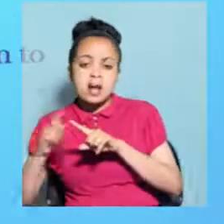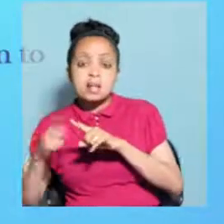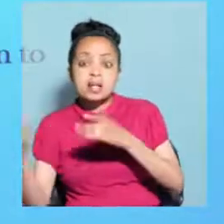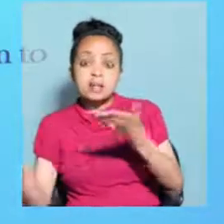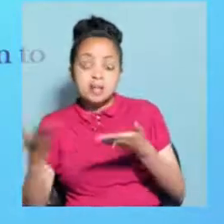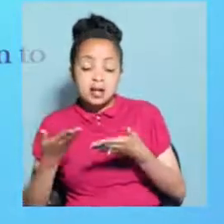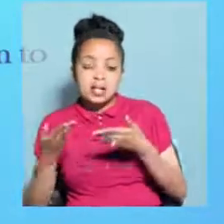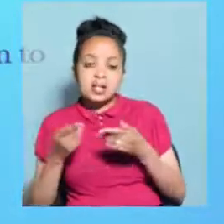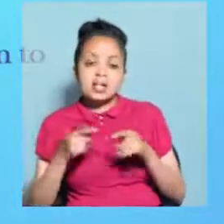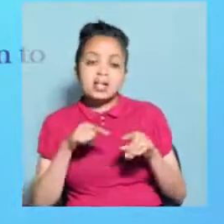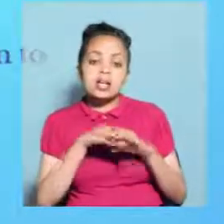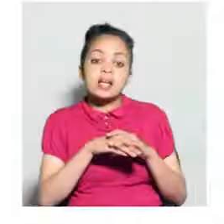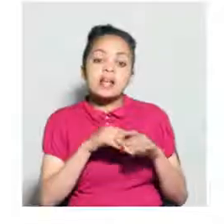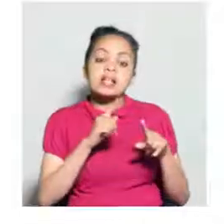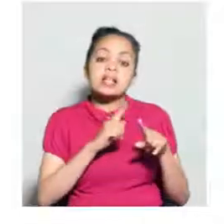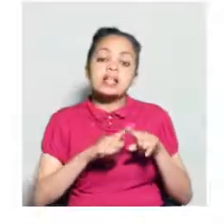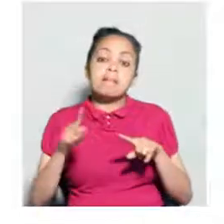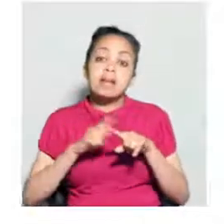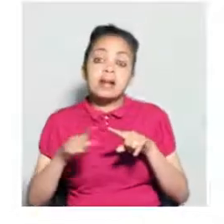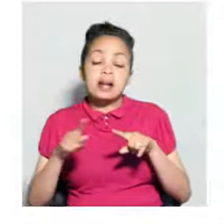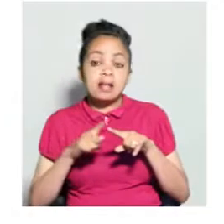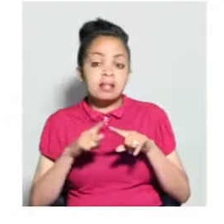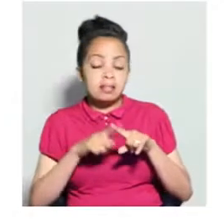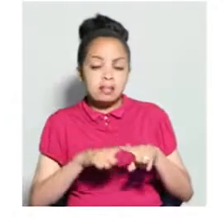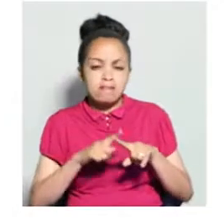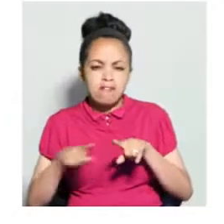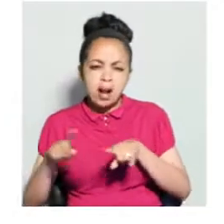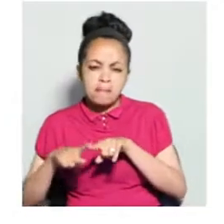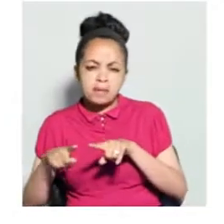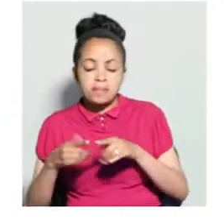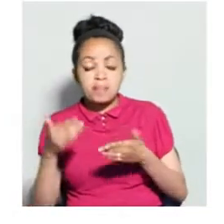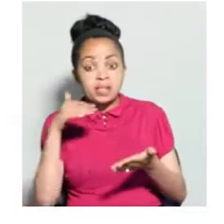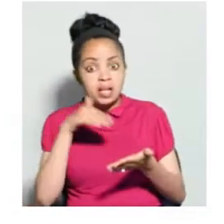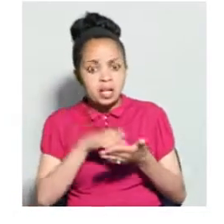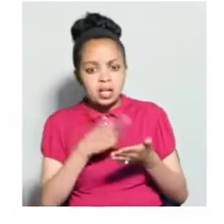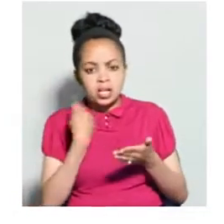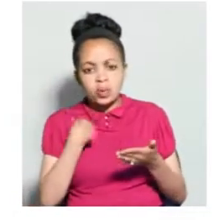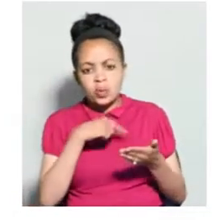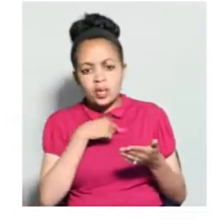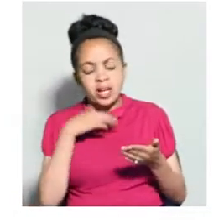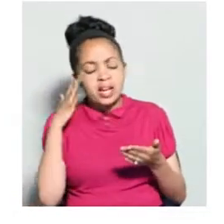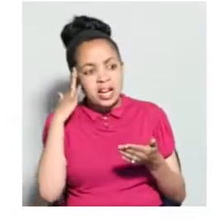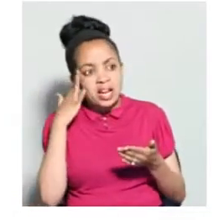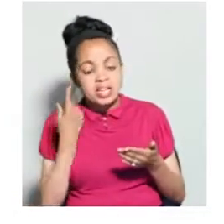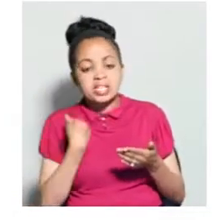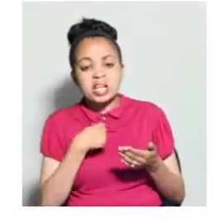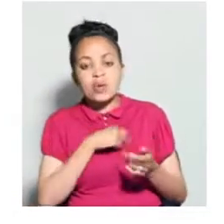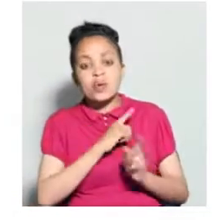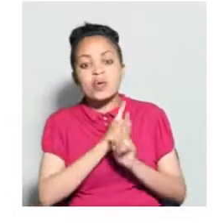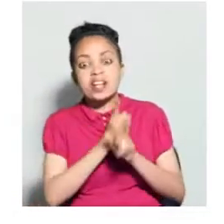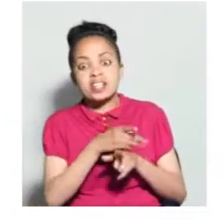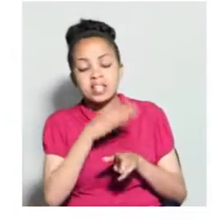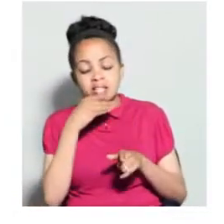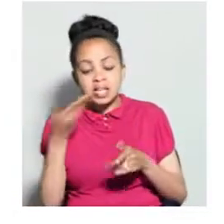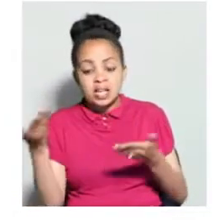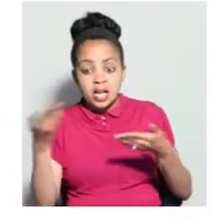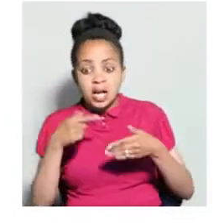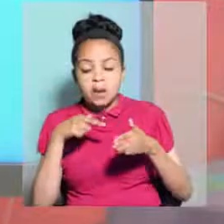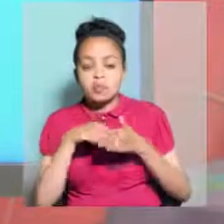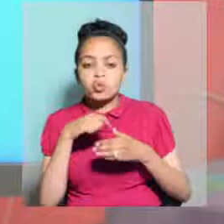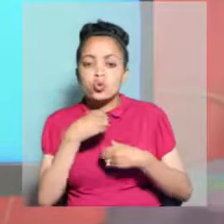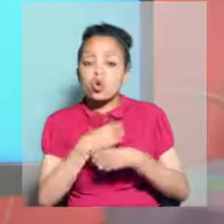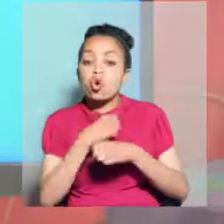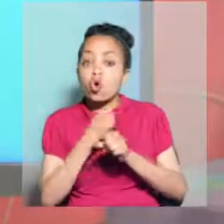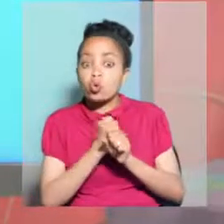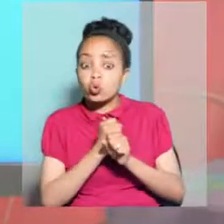of change in dependent variable. Again, we can analyze our result and come to draw a conclusion.